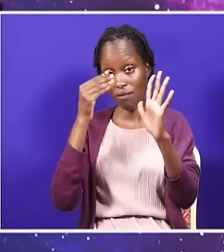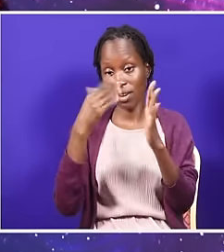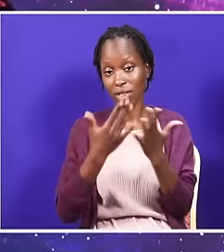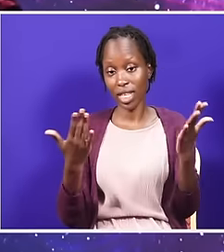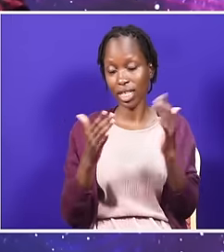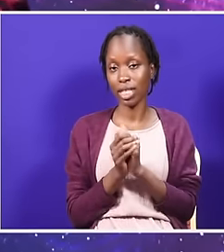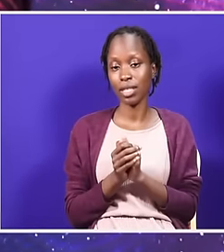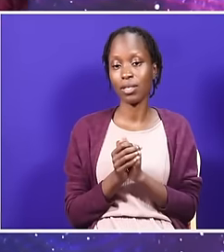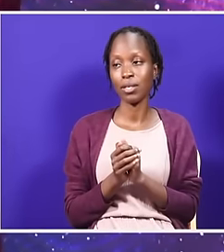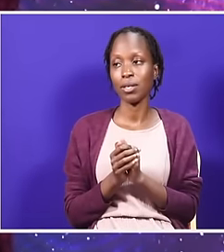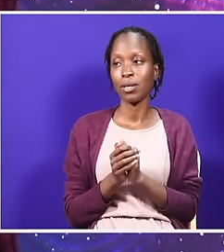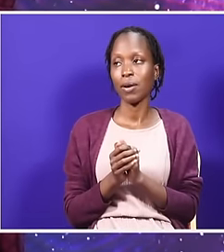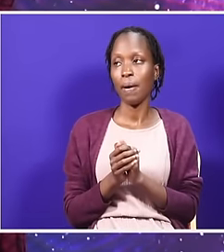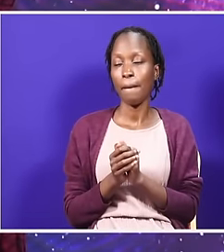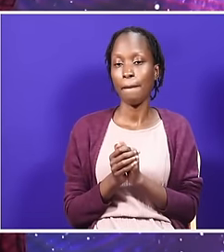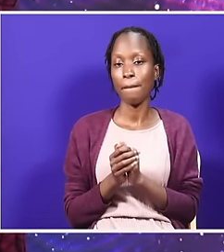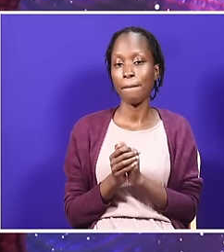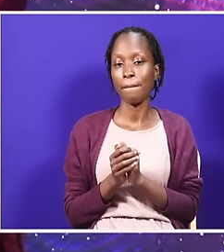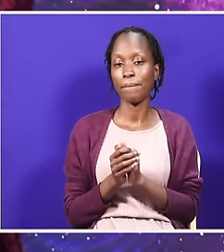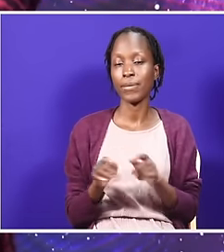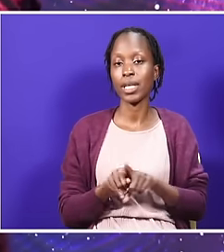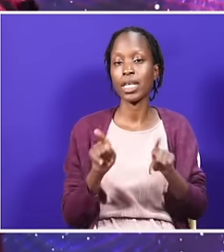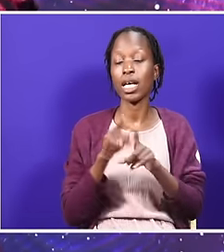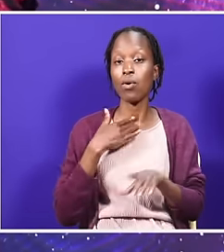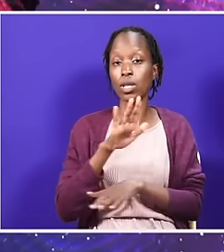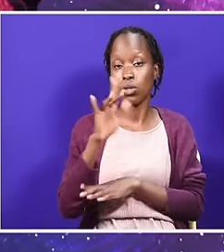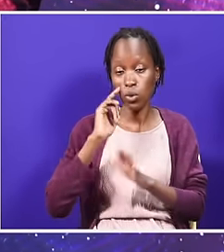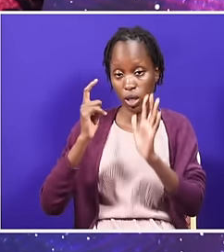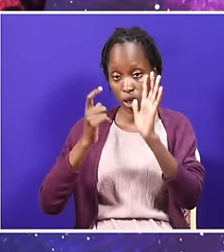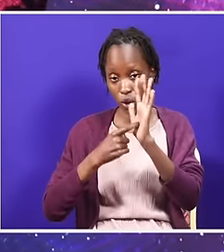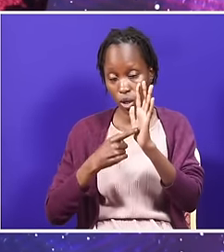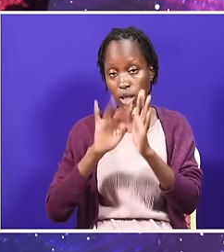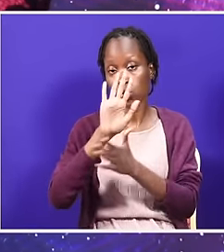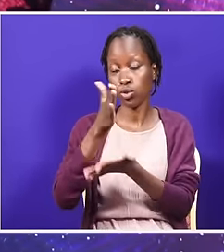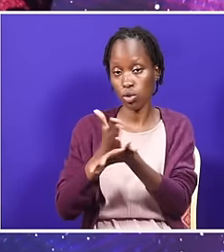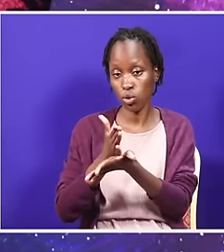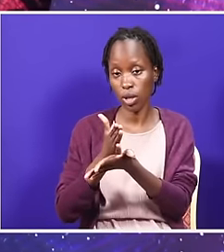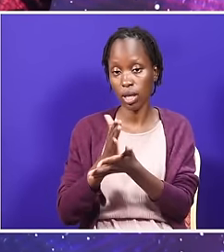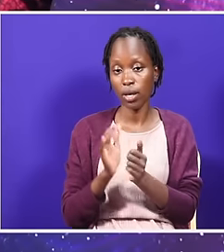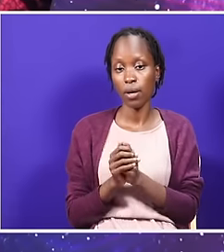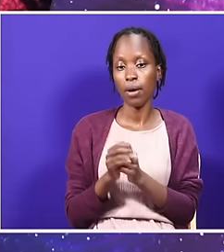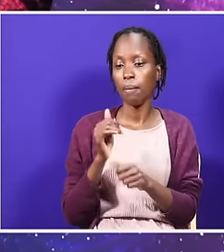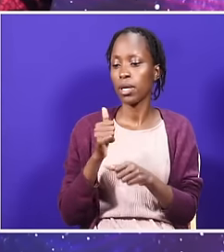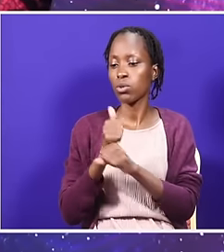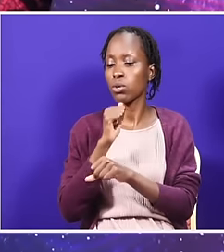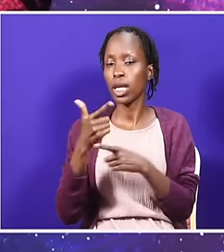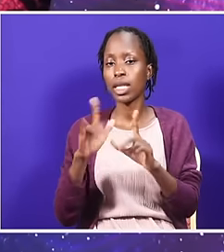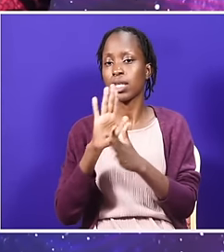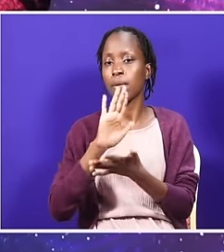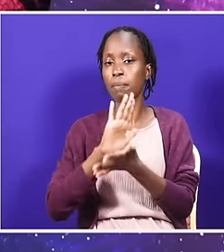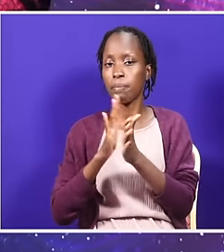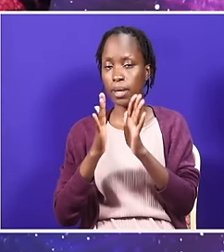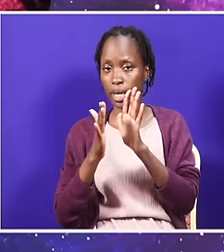things, A, B, C, D, E. Here's your takeaways. I want you to acknowledge your reality, but don't let it become your